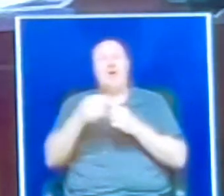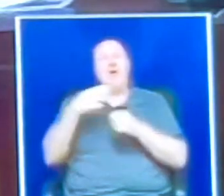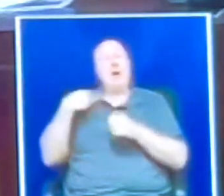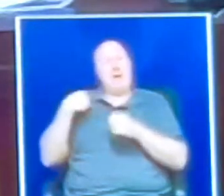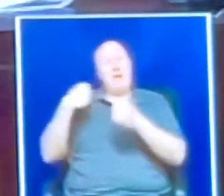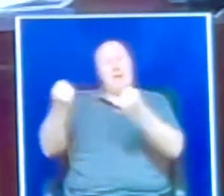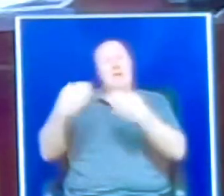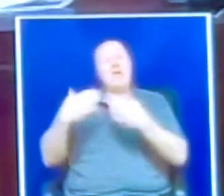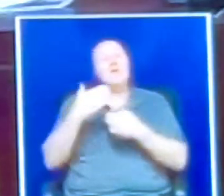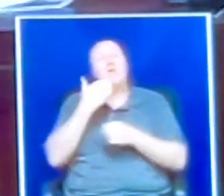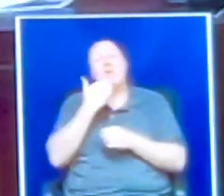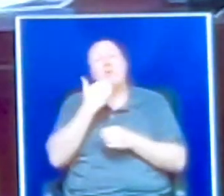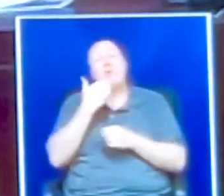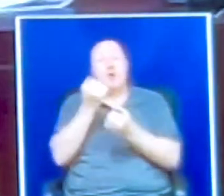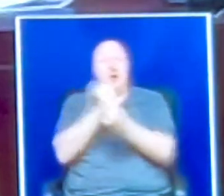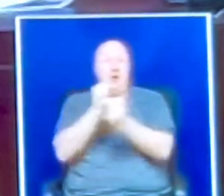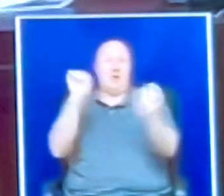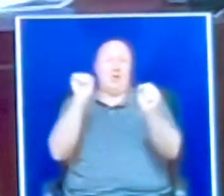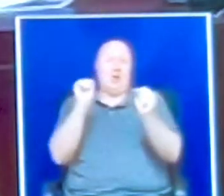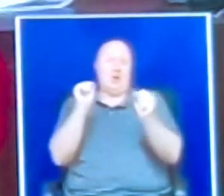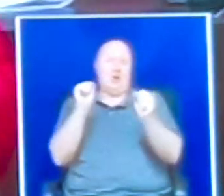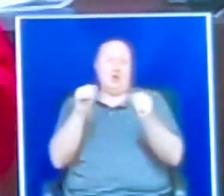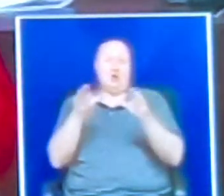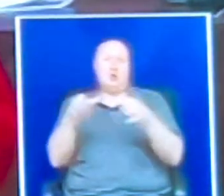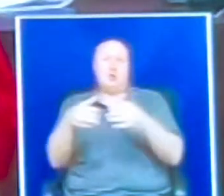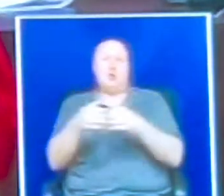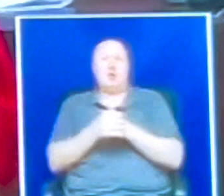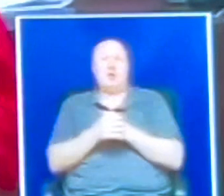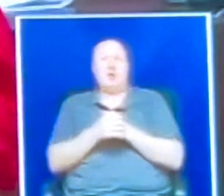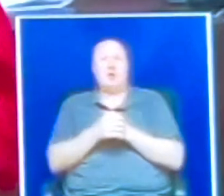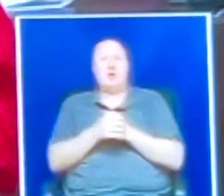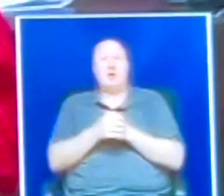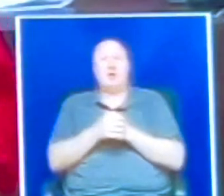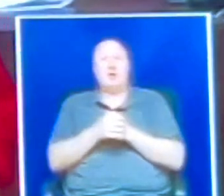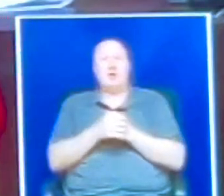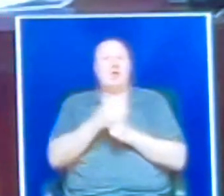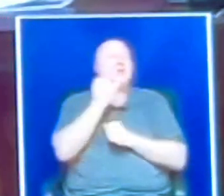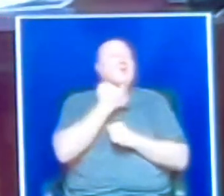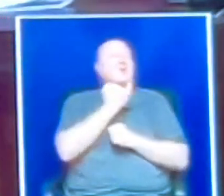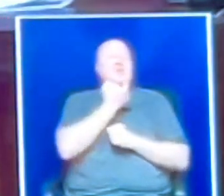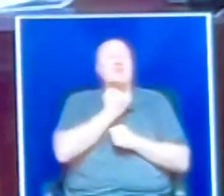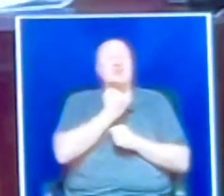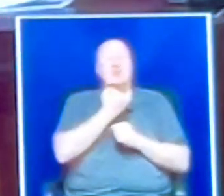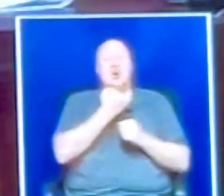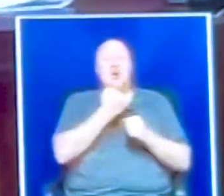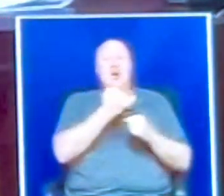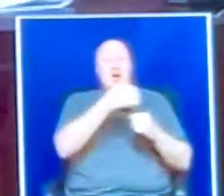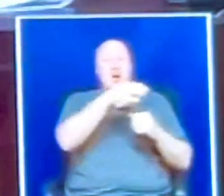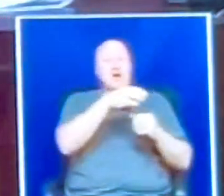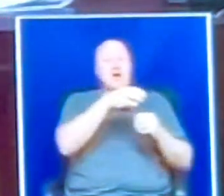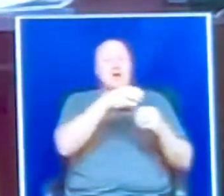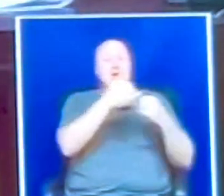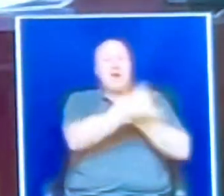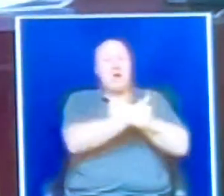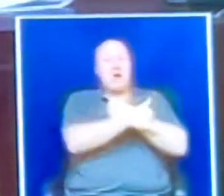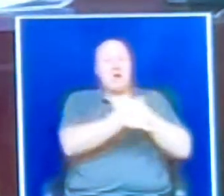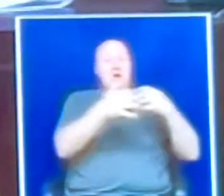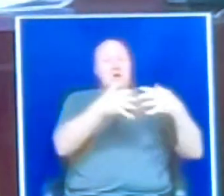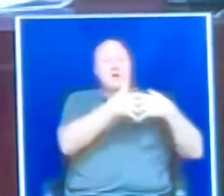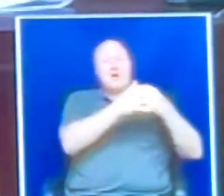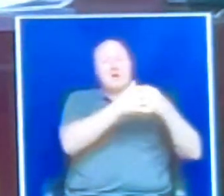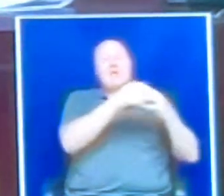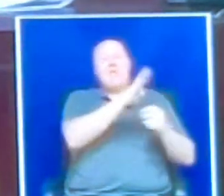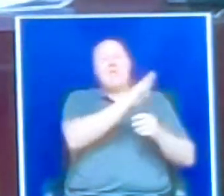given to the liberation movement. The Israeli state was formed in 1948 with the full support of Western